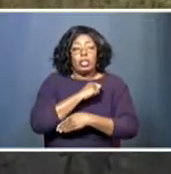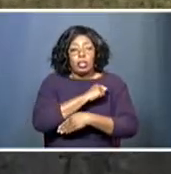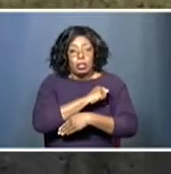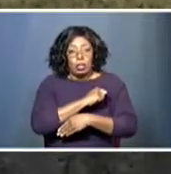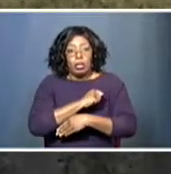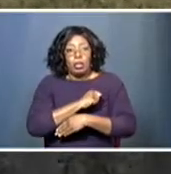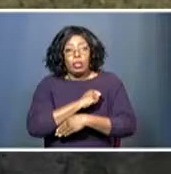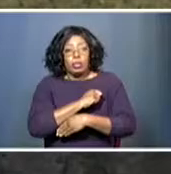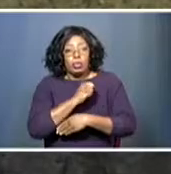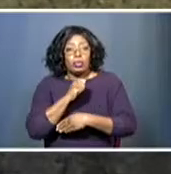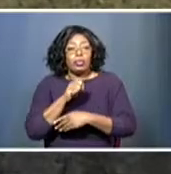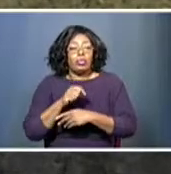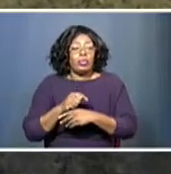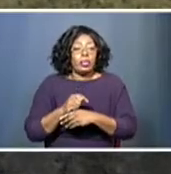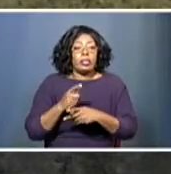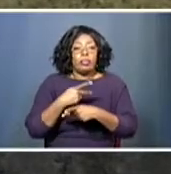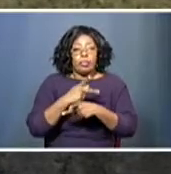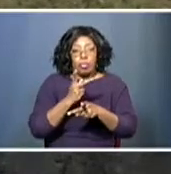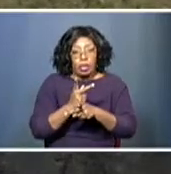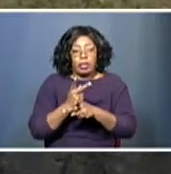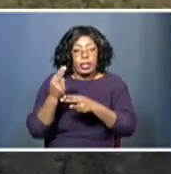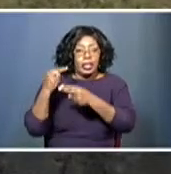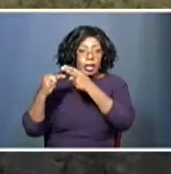keeping our cultural heritage alive.